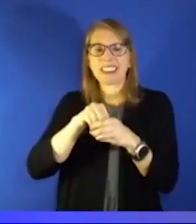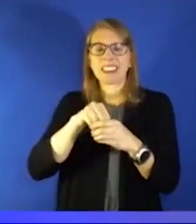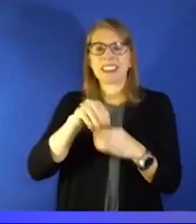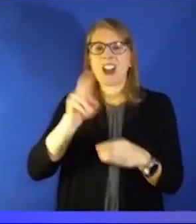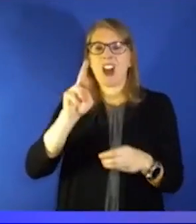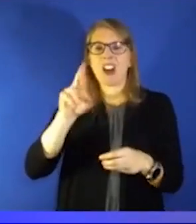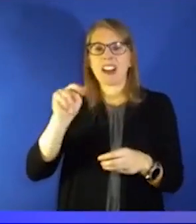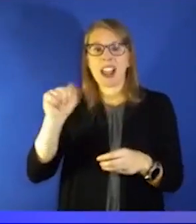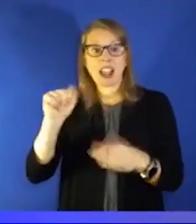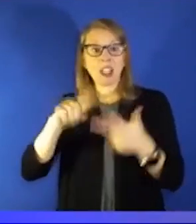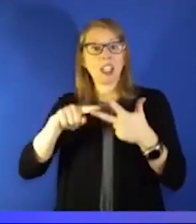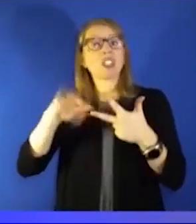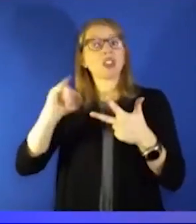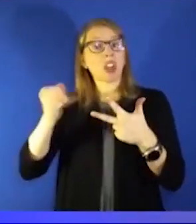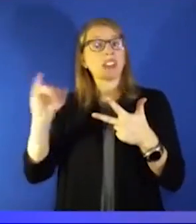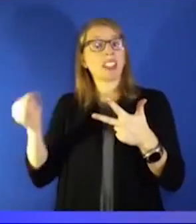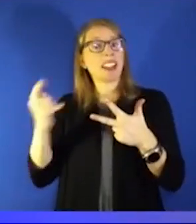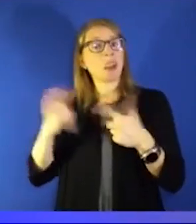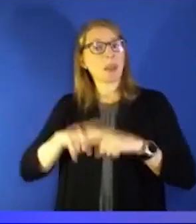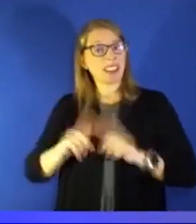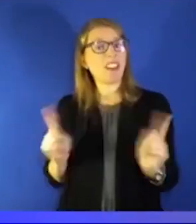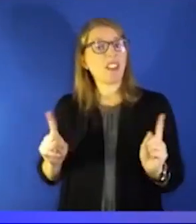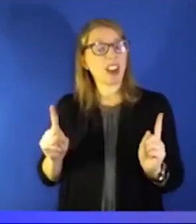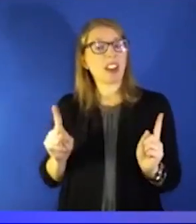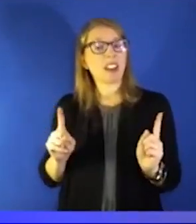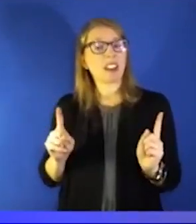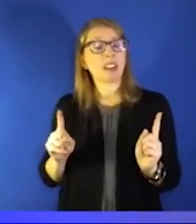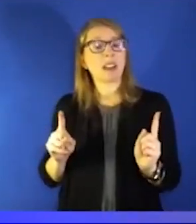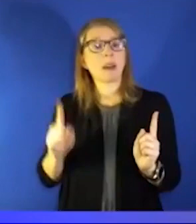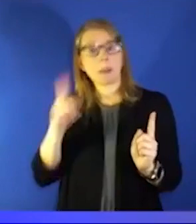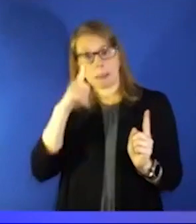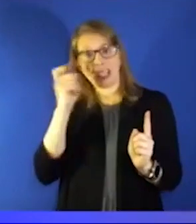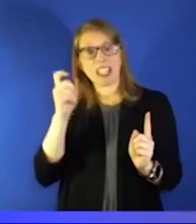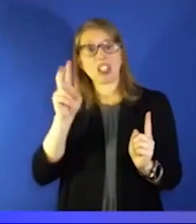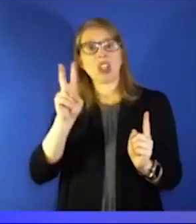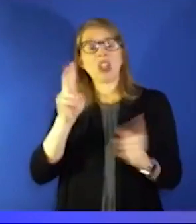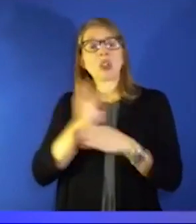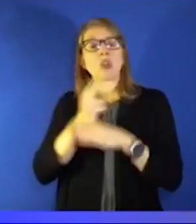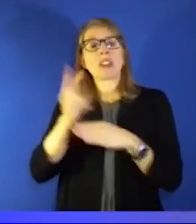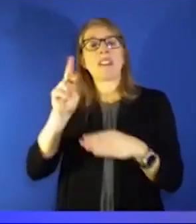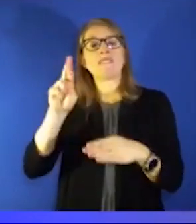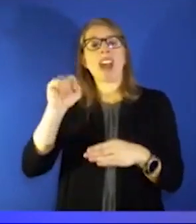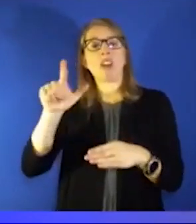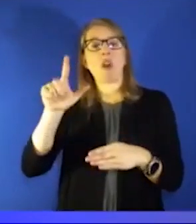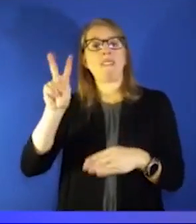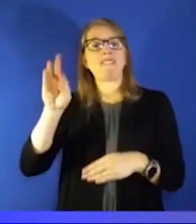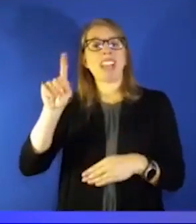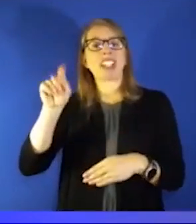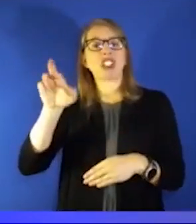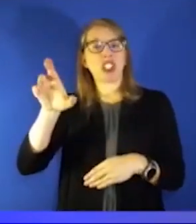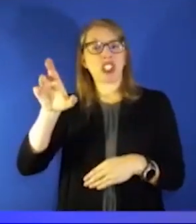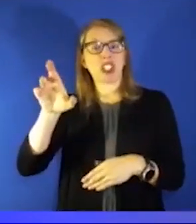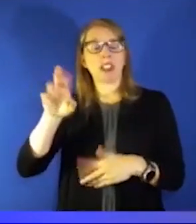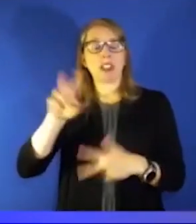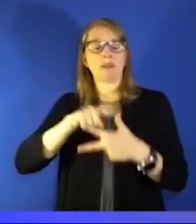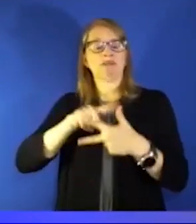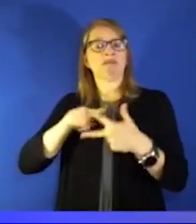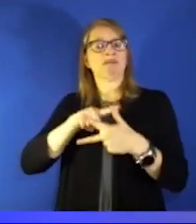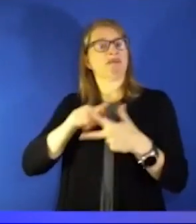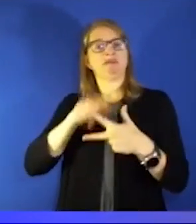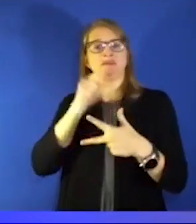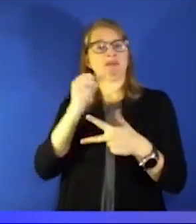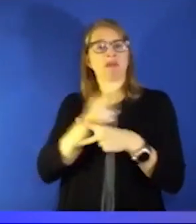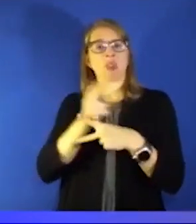Johnson vaccine's a little different because it uses a viral vector. Yeah, I mean, we could certainly talk about that. They're going to have